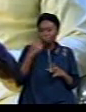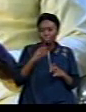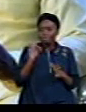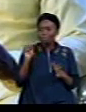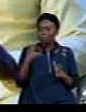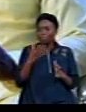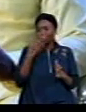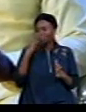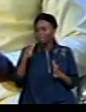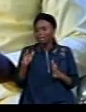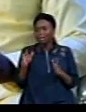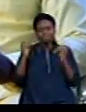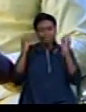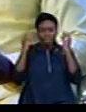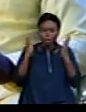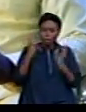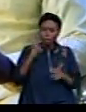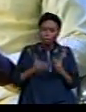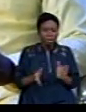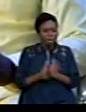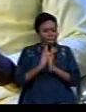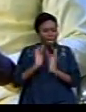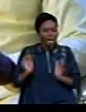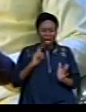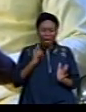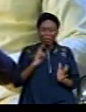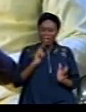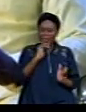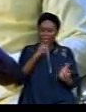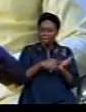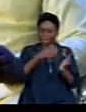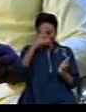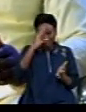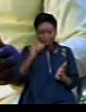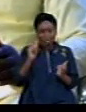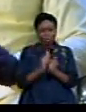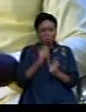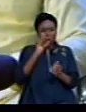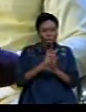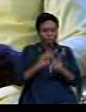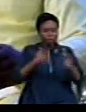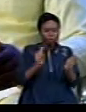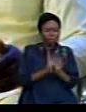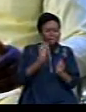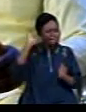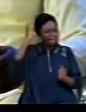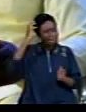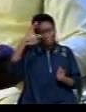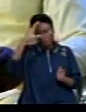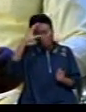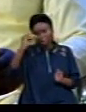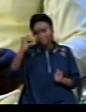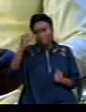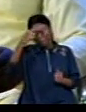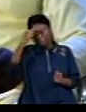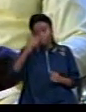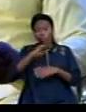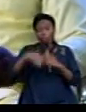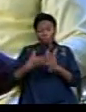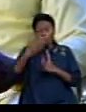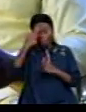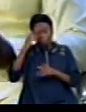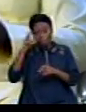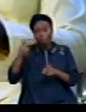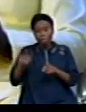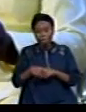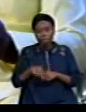haggard, and people were asking, where is this man with his wife going with this madman? Because they know him all around there as a madman.